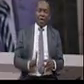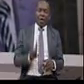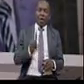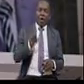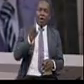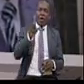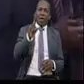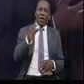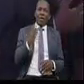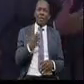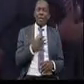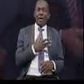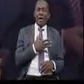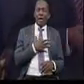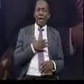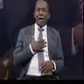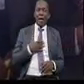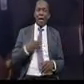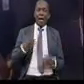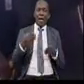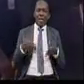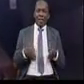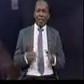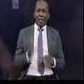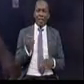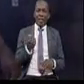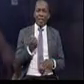up and let me